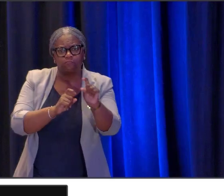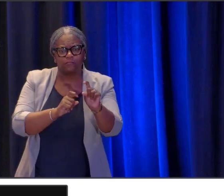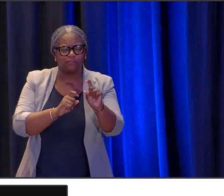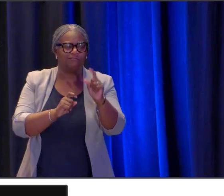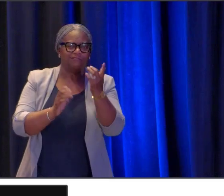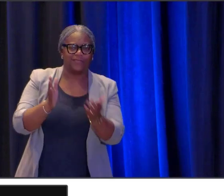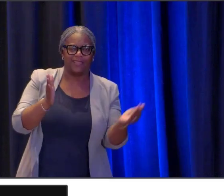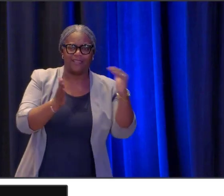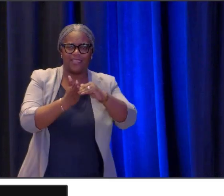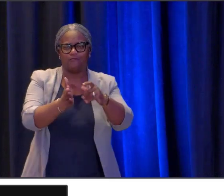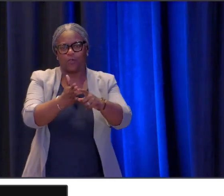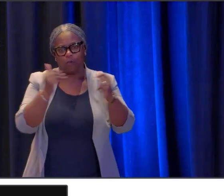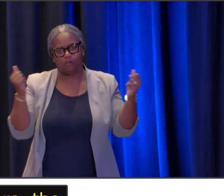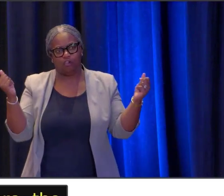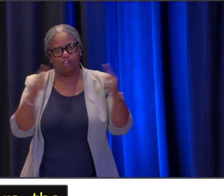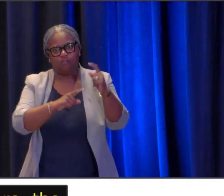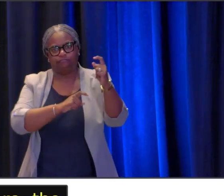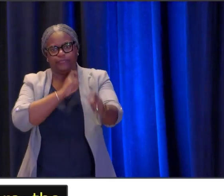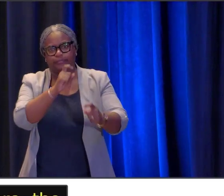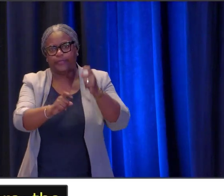we're going to fight on your behalf.